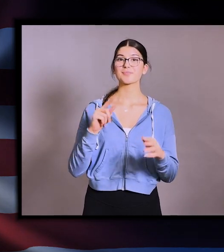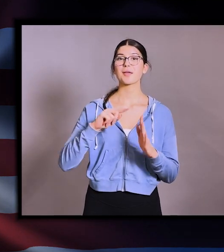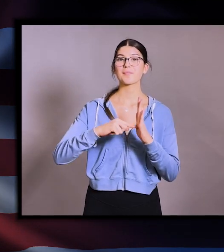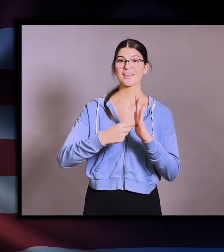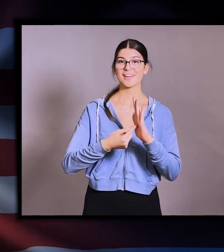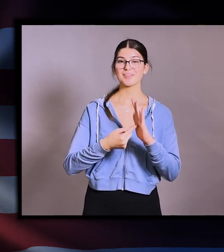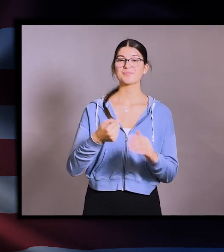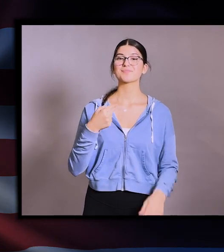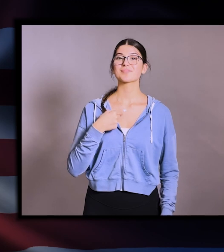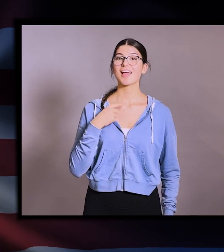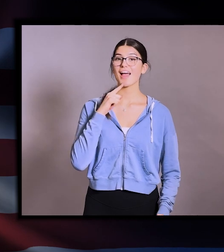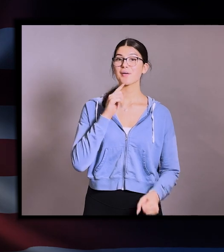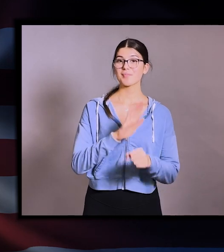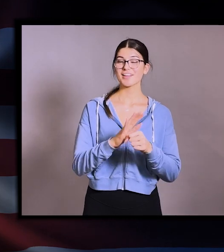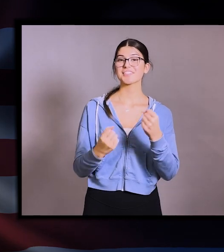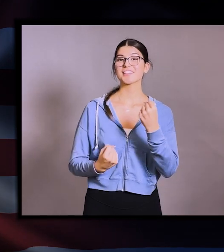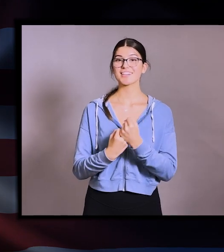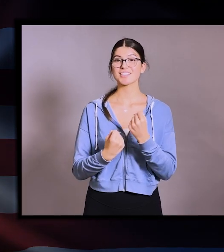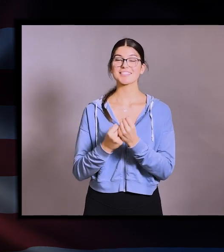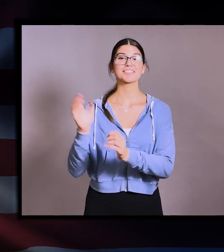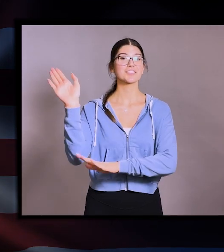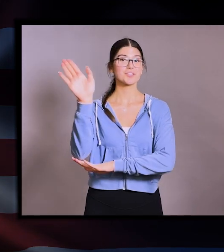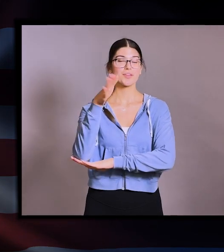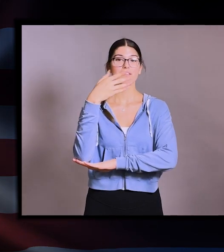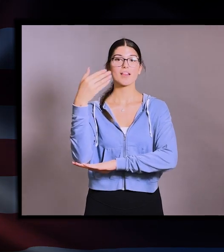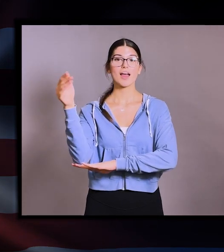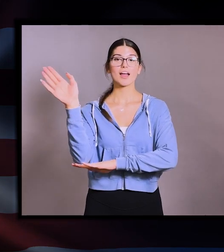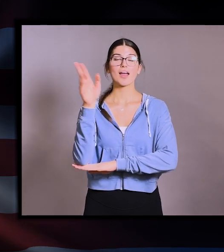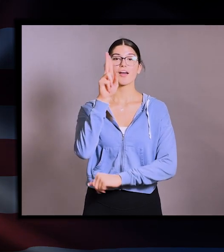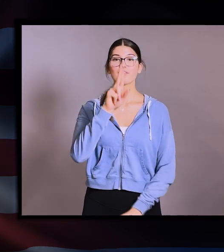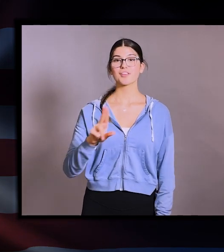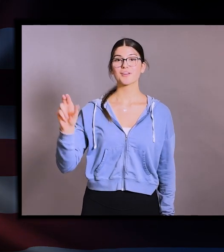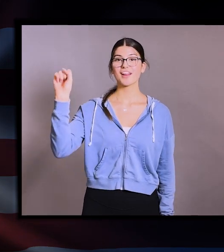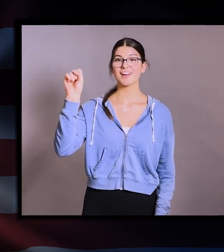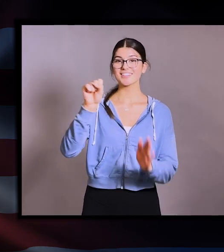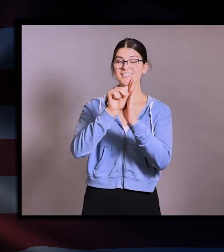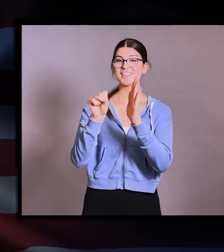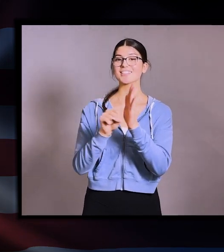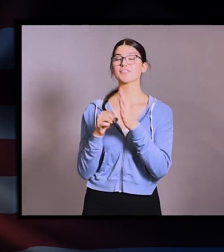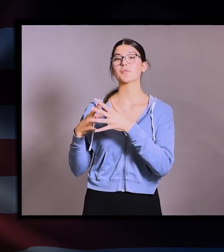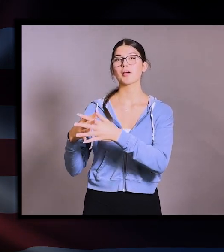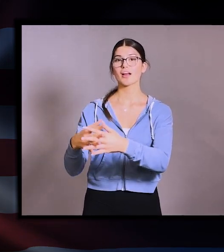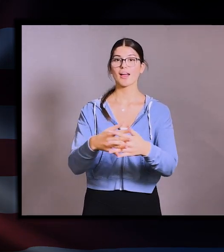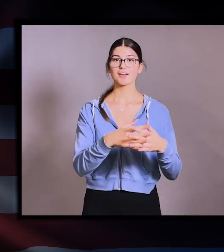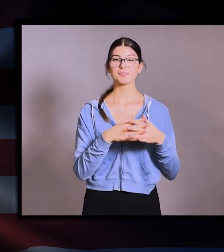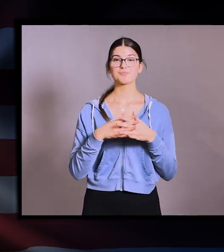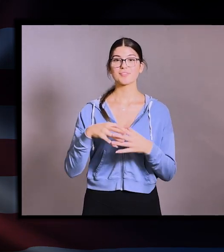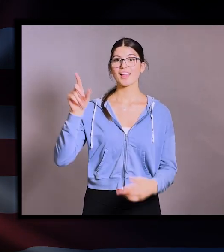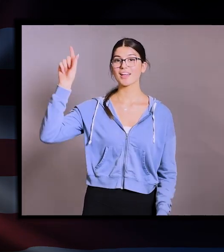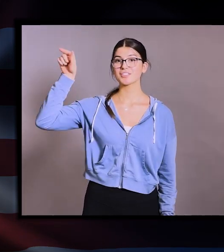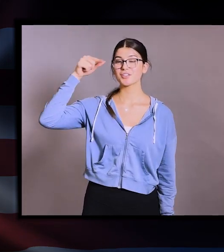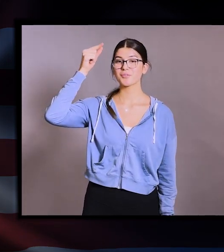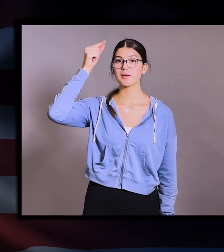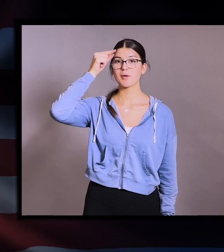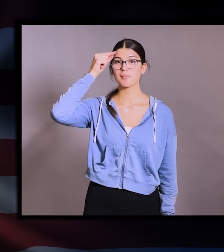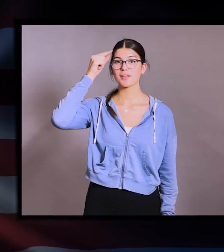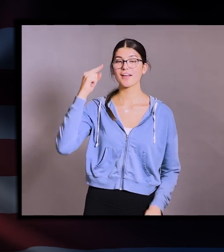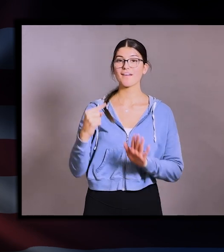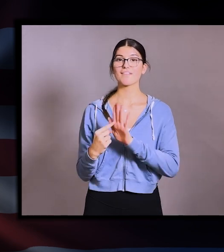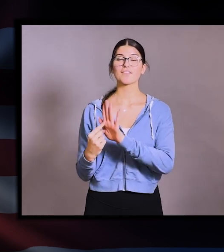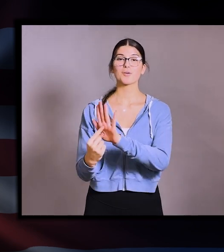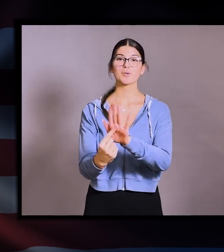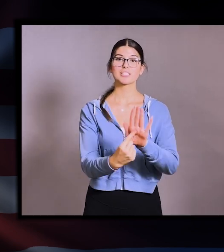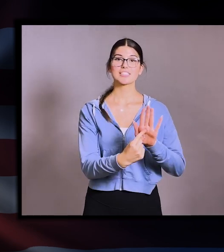Ready? Begin. I pledge allegiance to the flag of the United States of America and to the republic for which